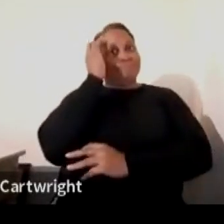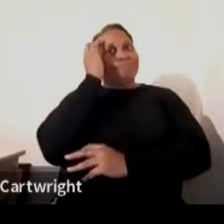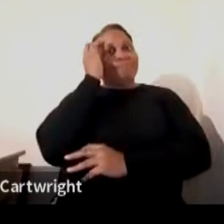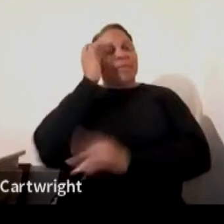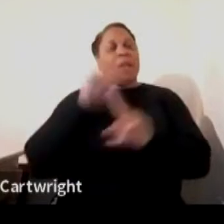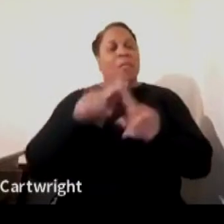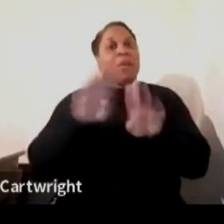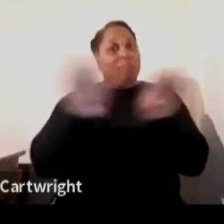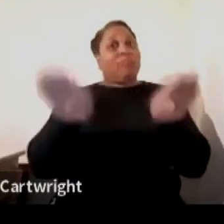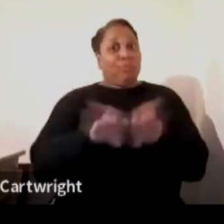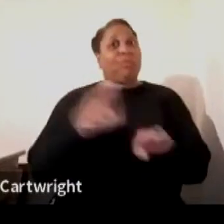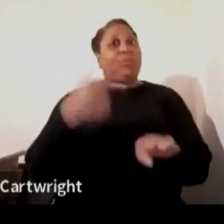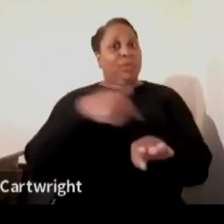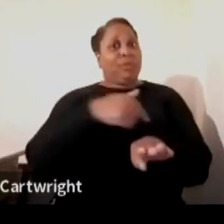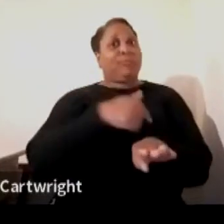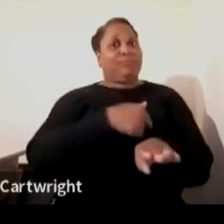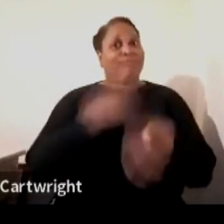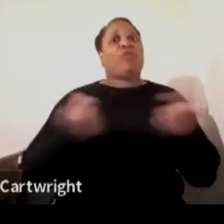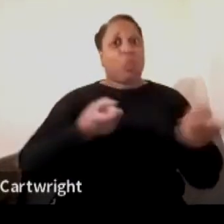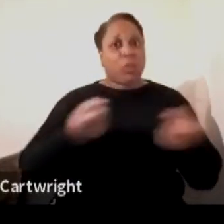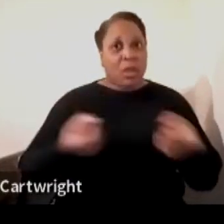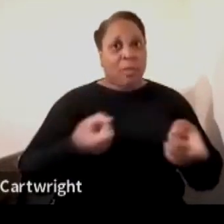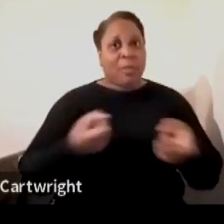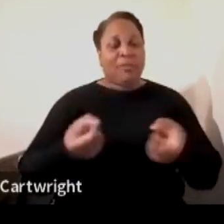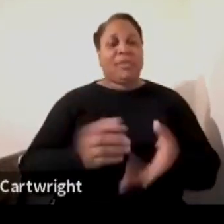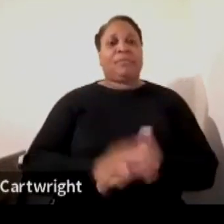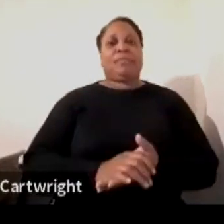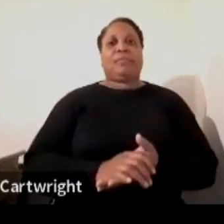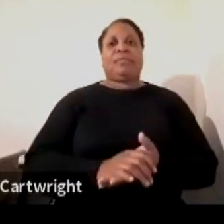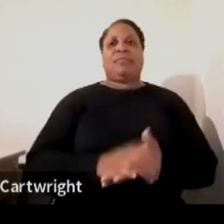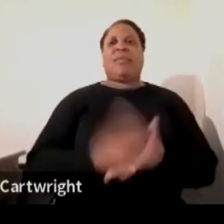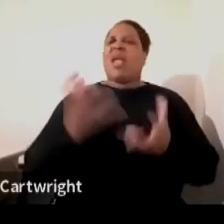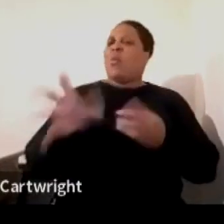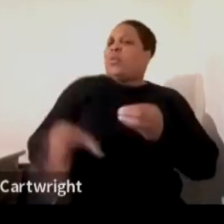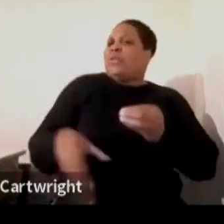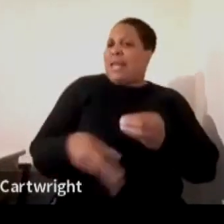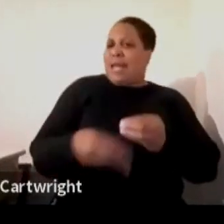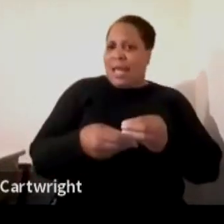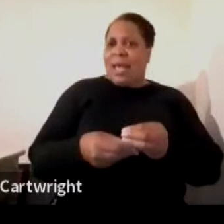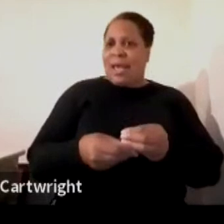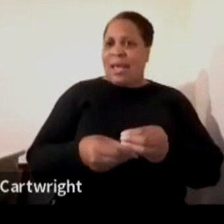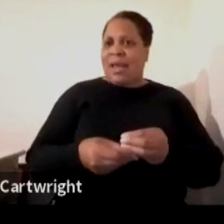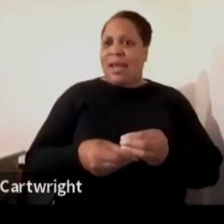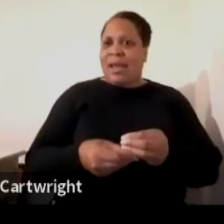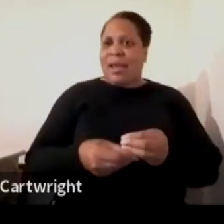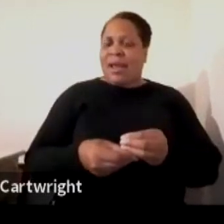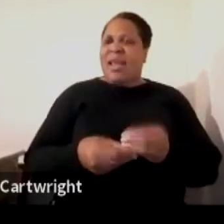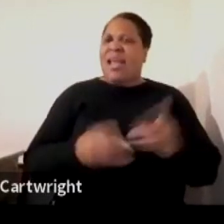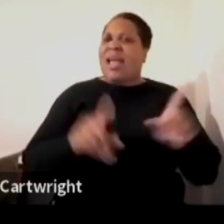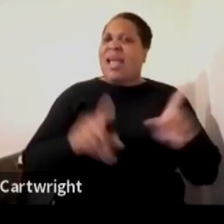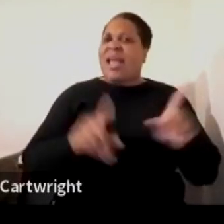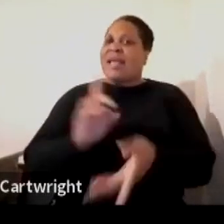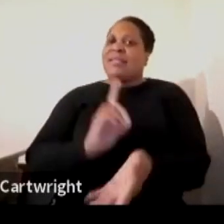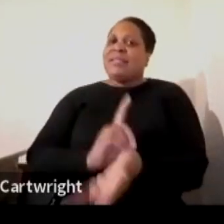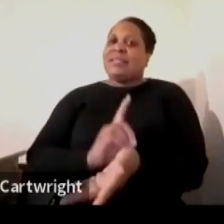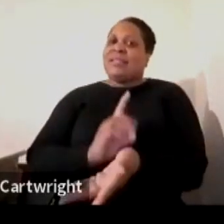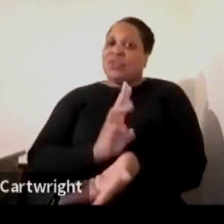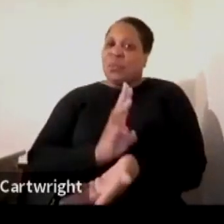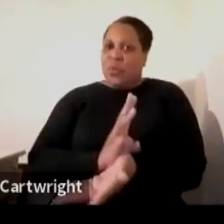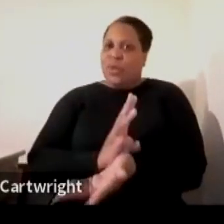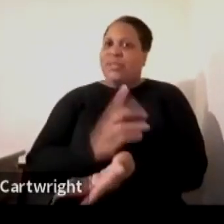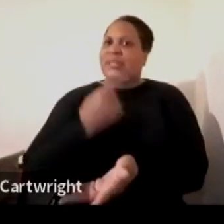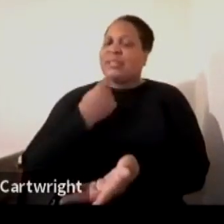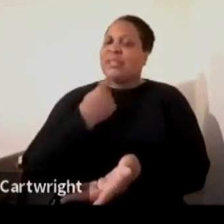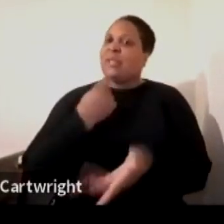it. If I can just add to that very briefly, it's as Dr. Weldon said, what happens here